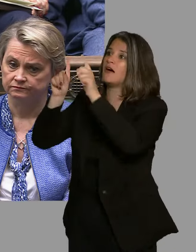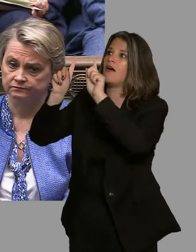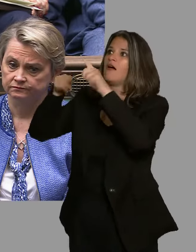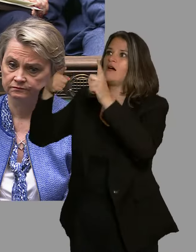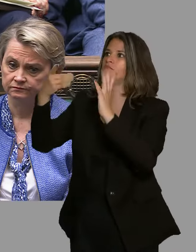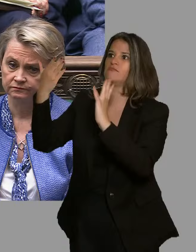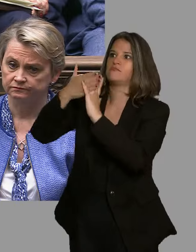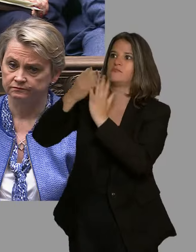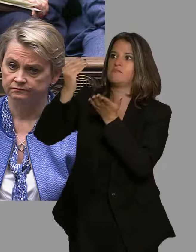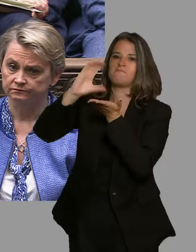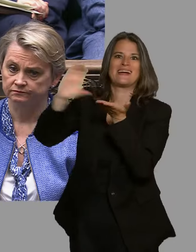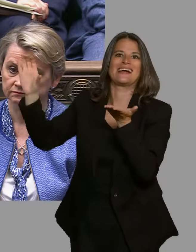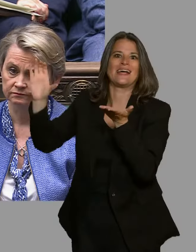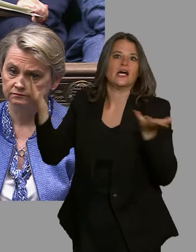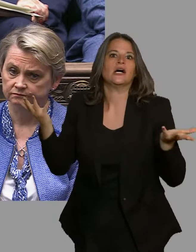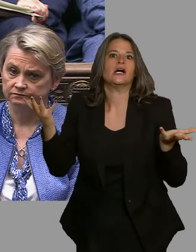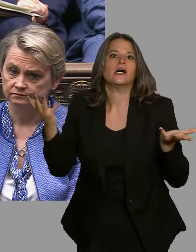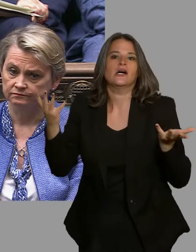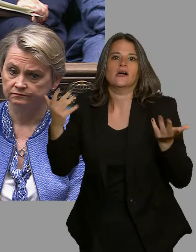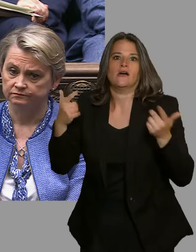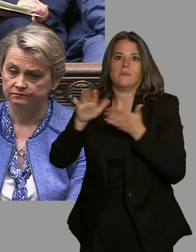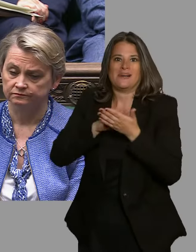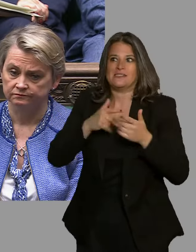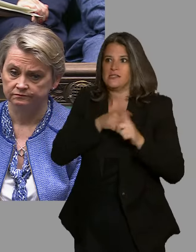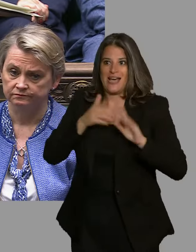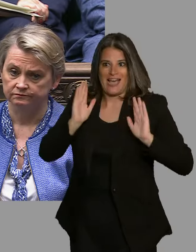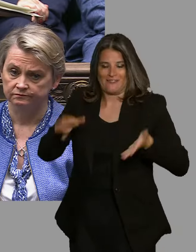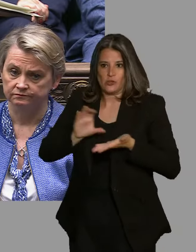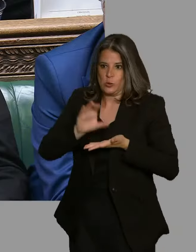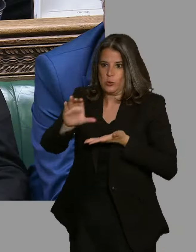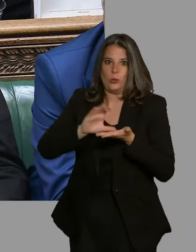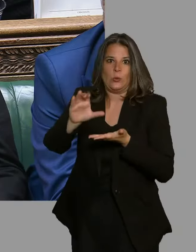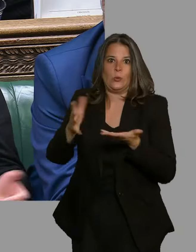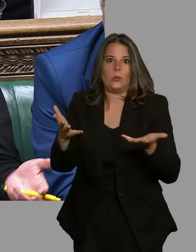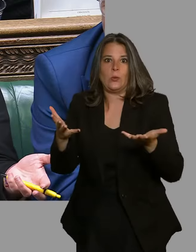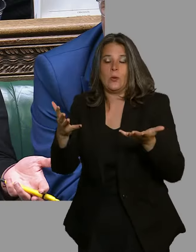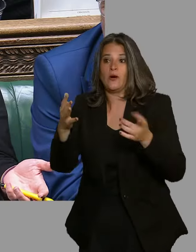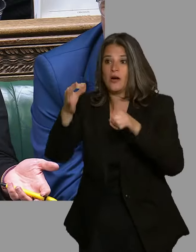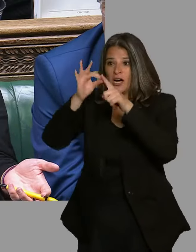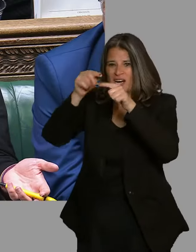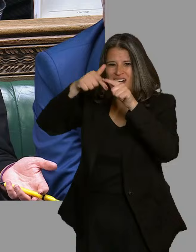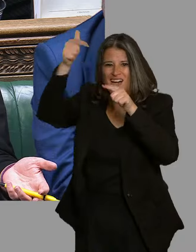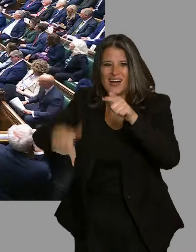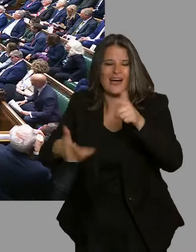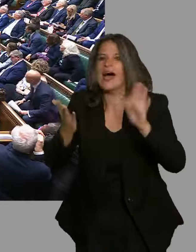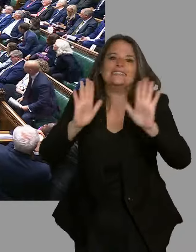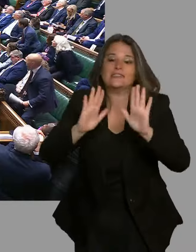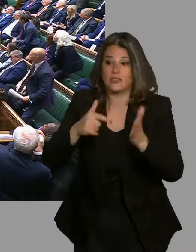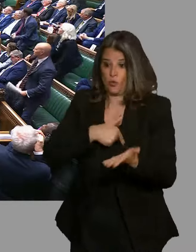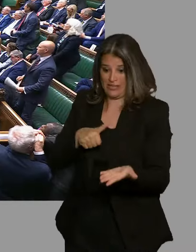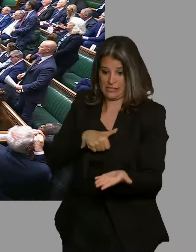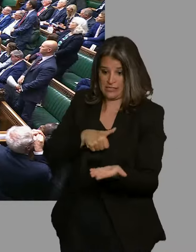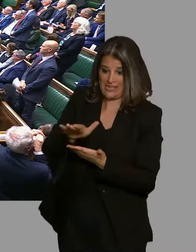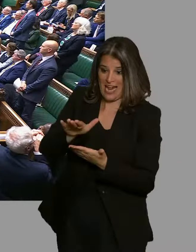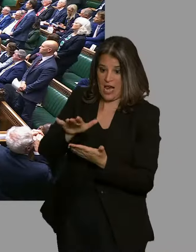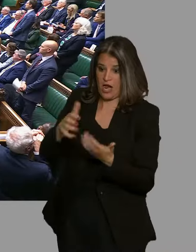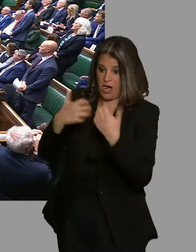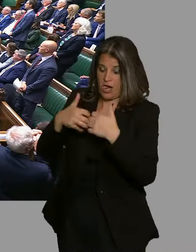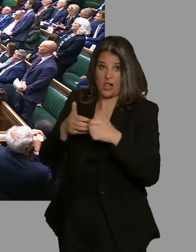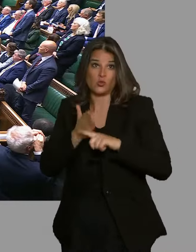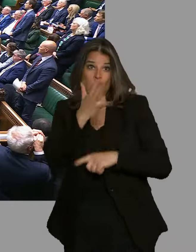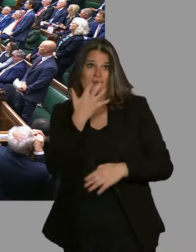available to others around the world who desperately need them in the conflicts they're engaged in. And that's why we won't do it. Cat Ettles. Thank